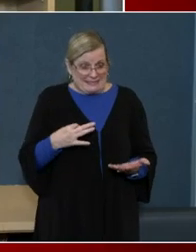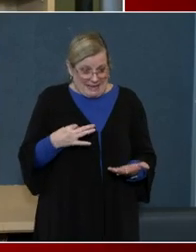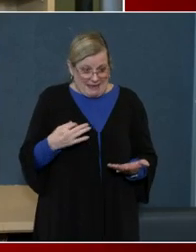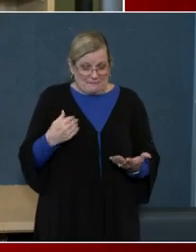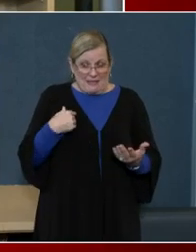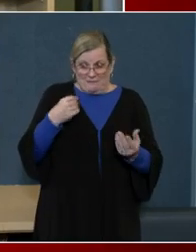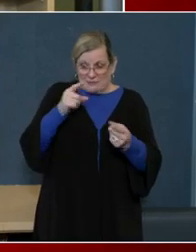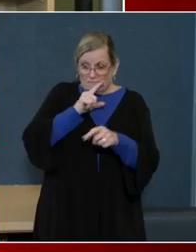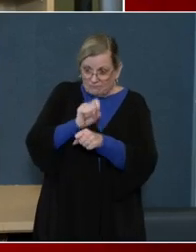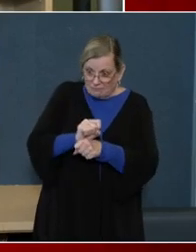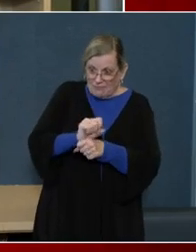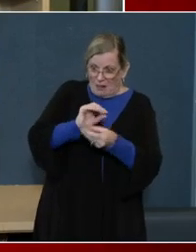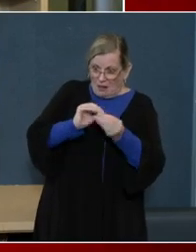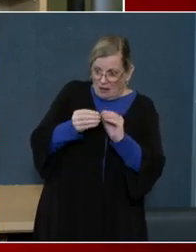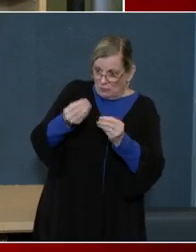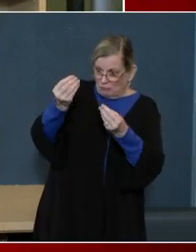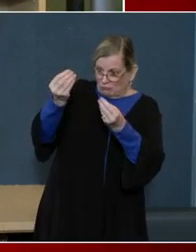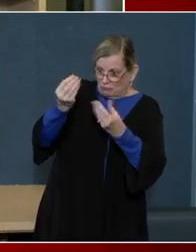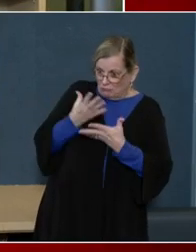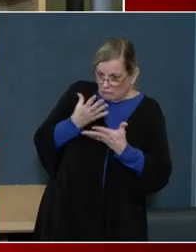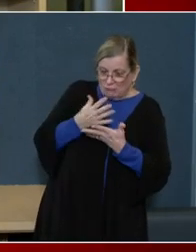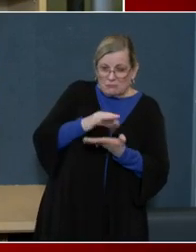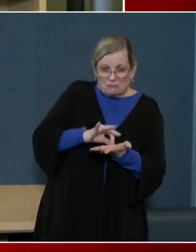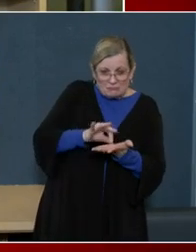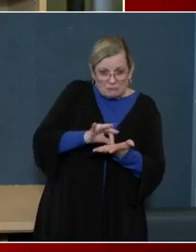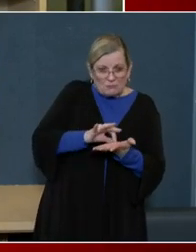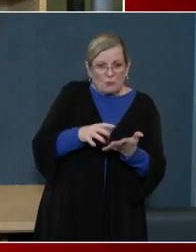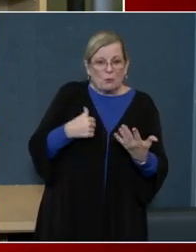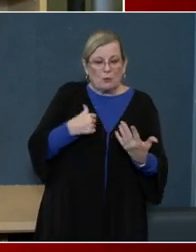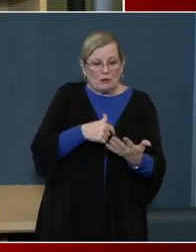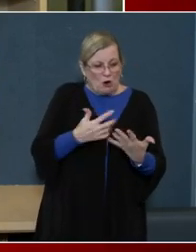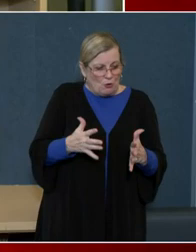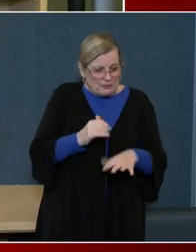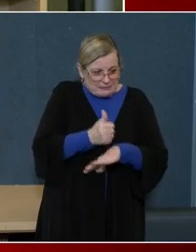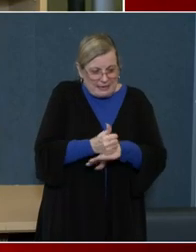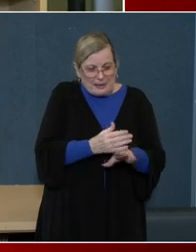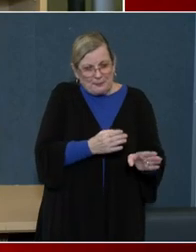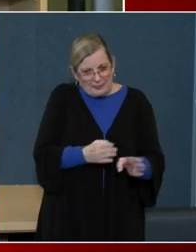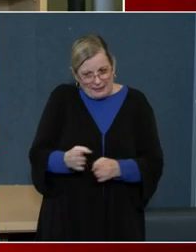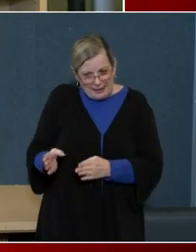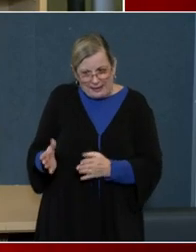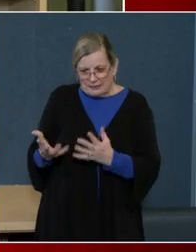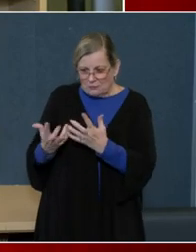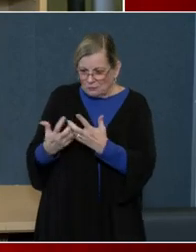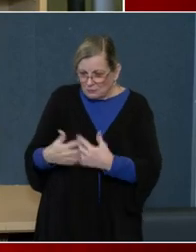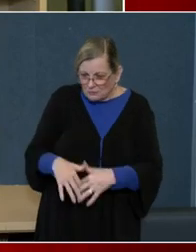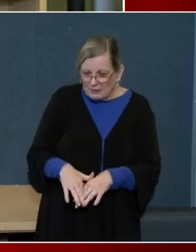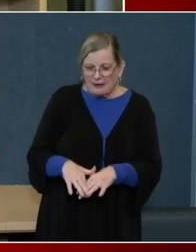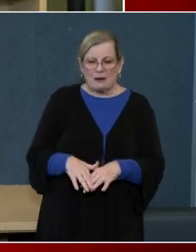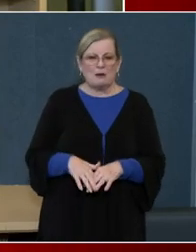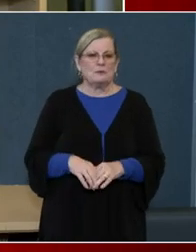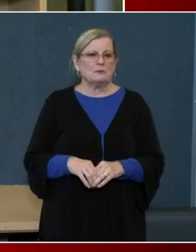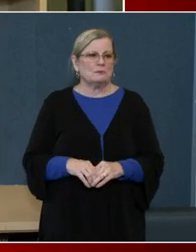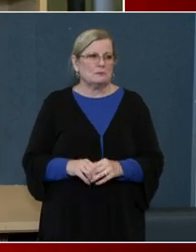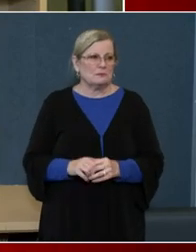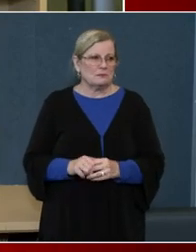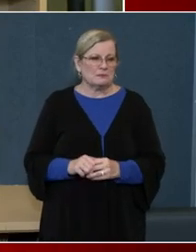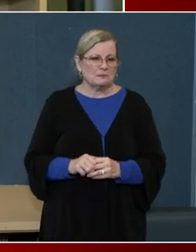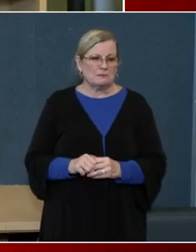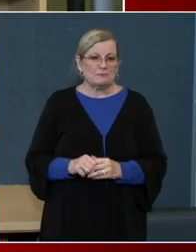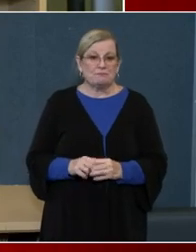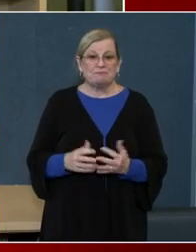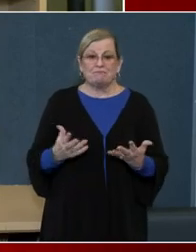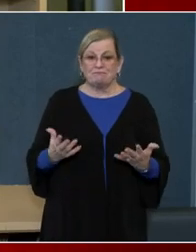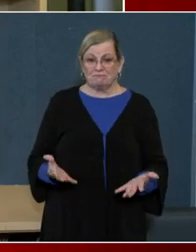can plan accordingly. And then if a staff member does not complete the survey, the assumption is that they are available and ready to work in